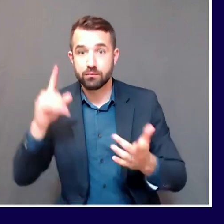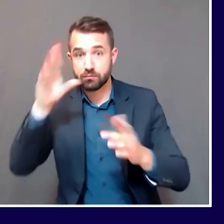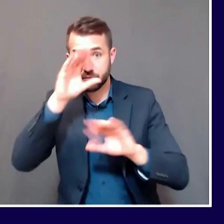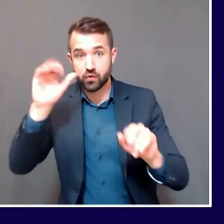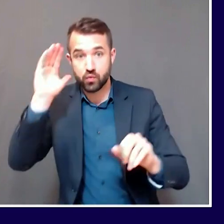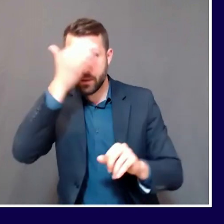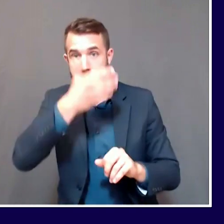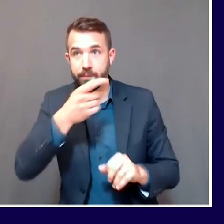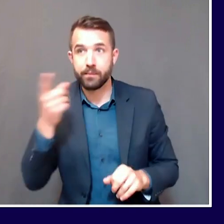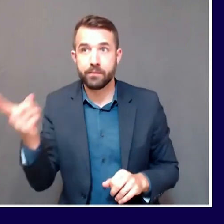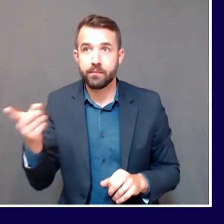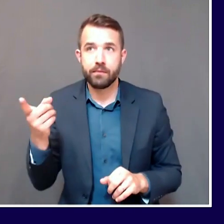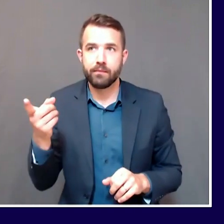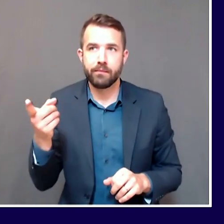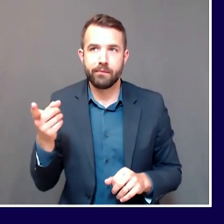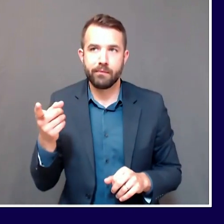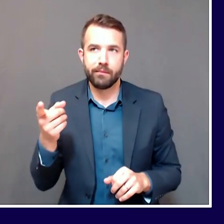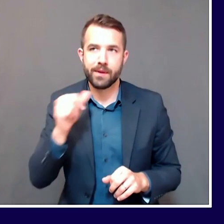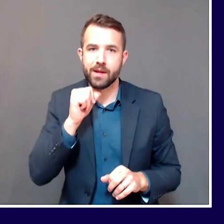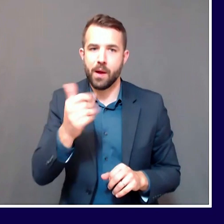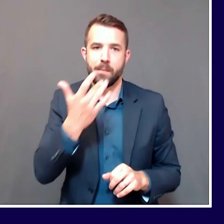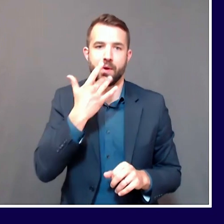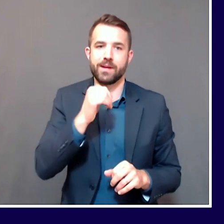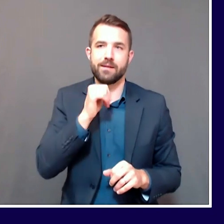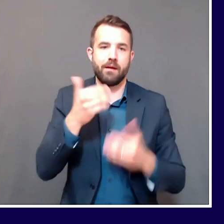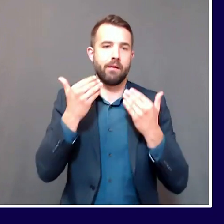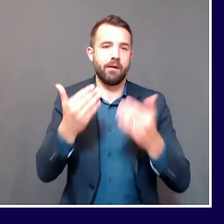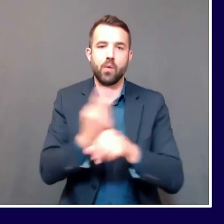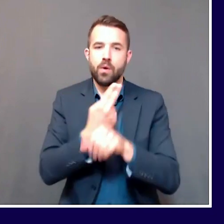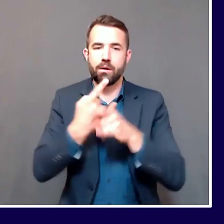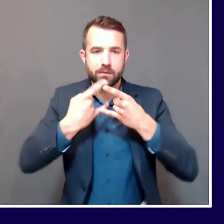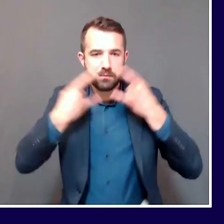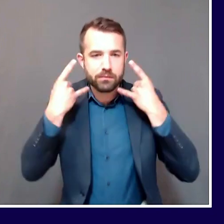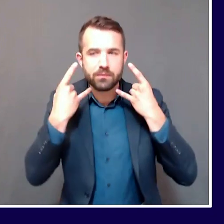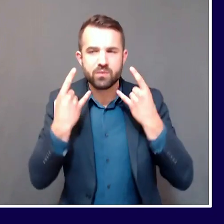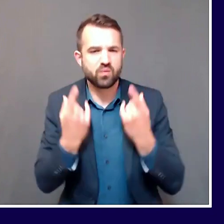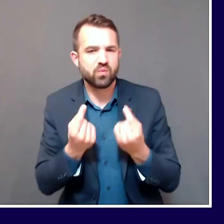wearing masks, so just wondering what the plans are there.